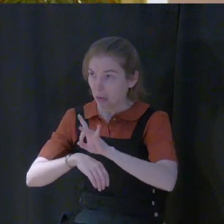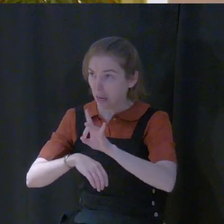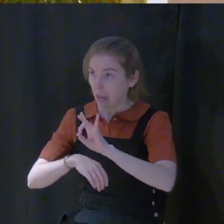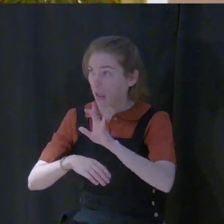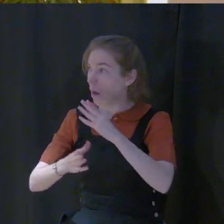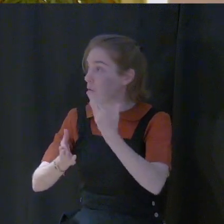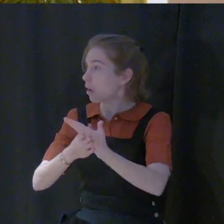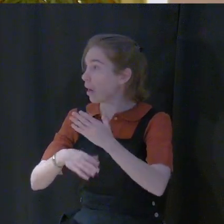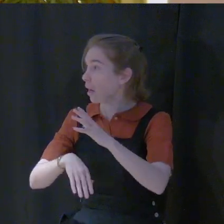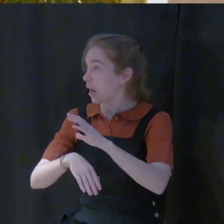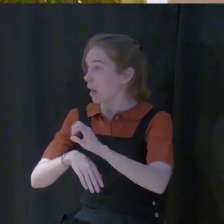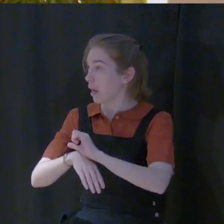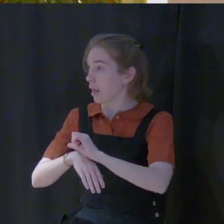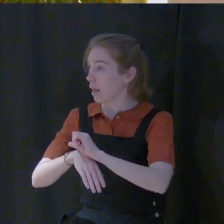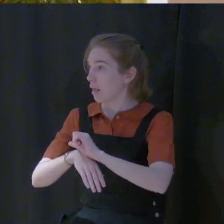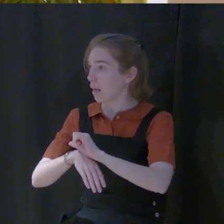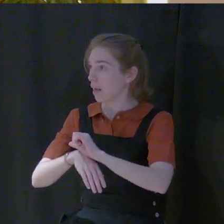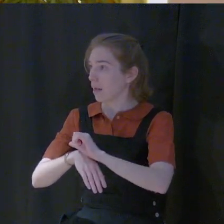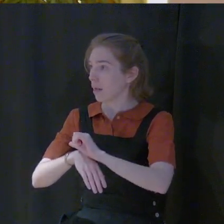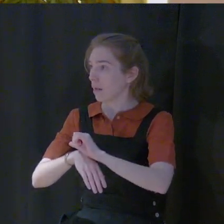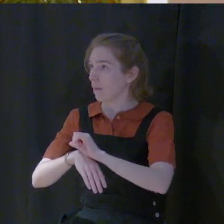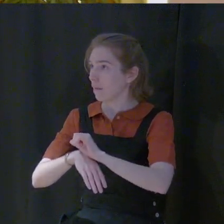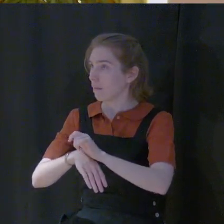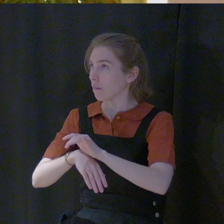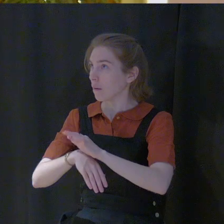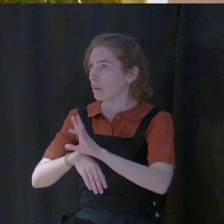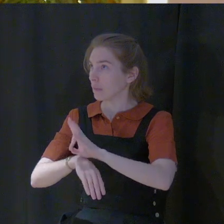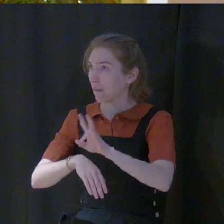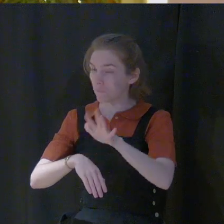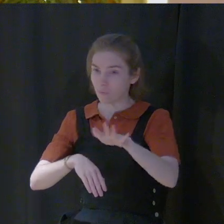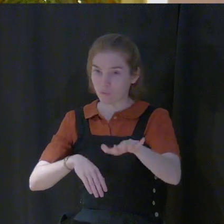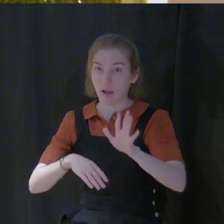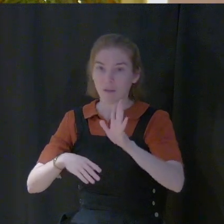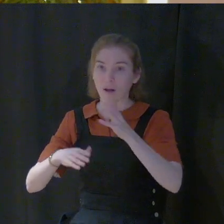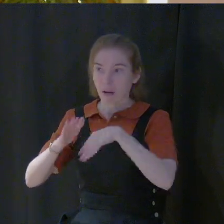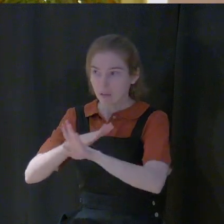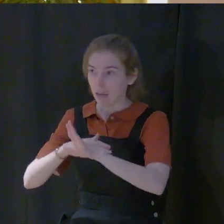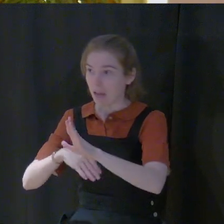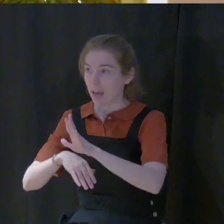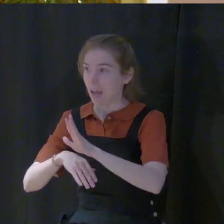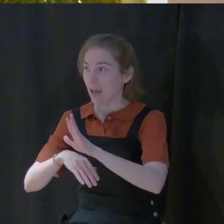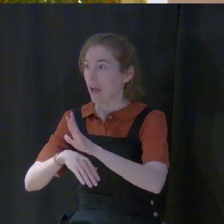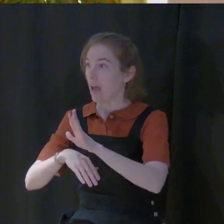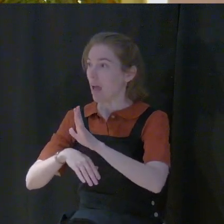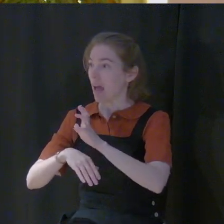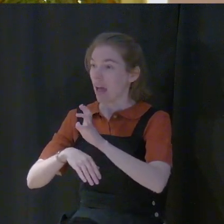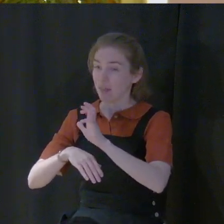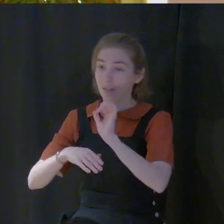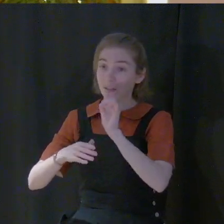at her office at 10 till, or 5 till, actually, I walked in, and she walked in 3 minutes after 8.